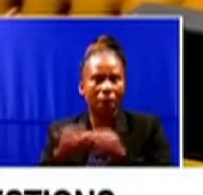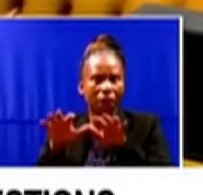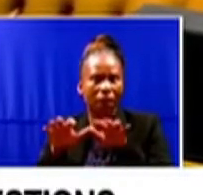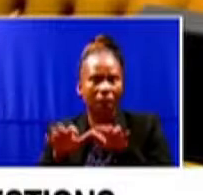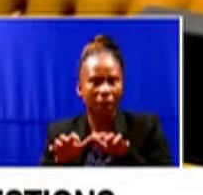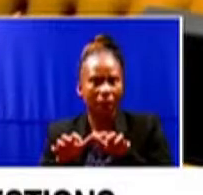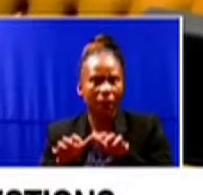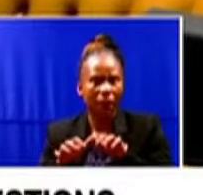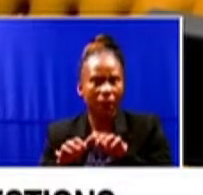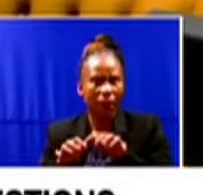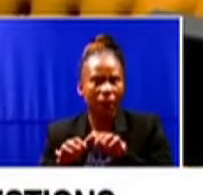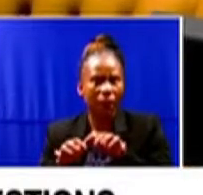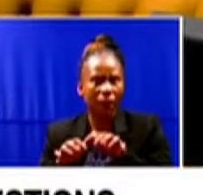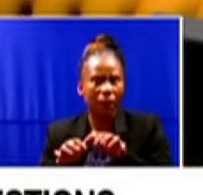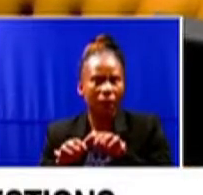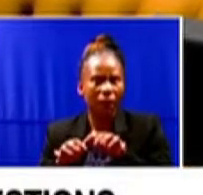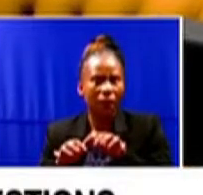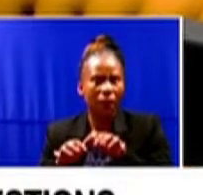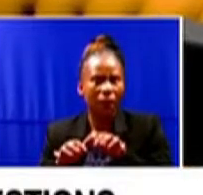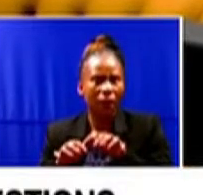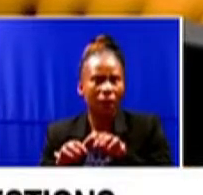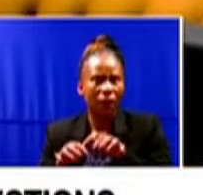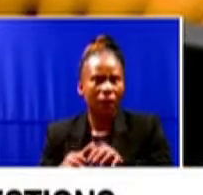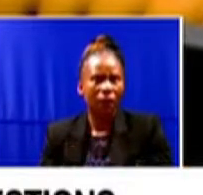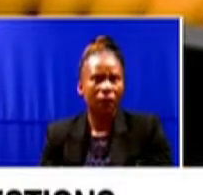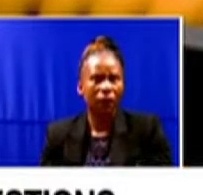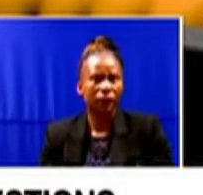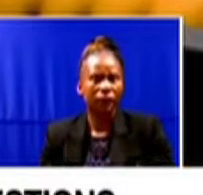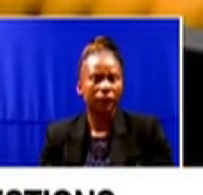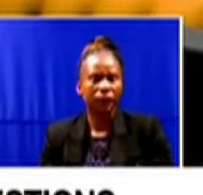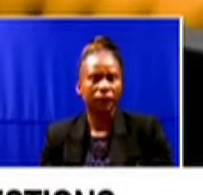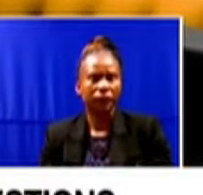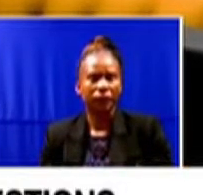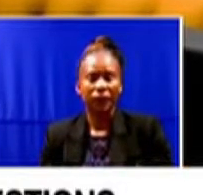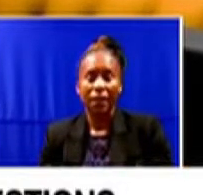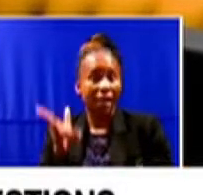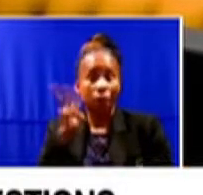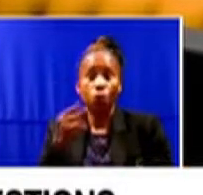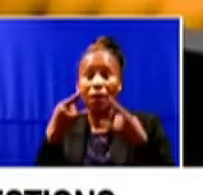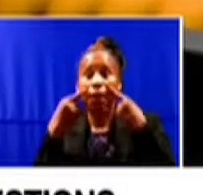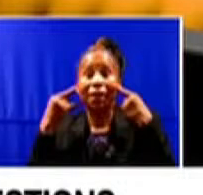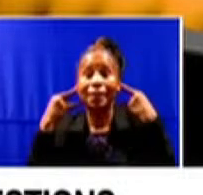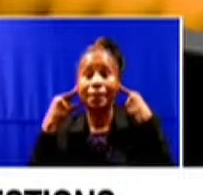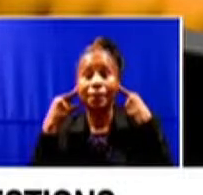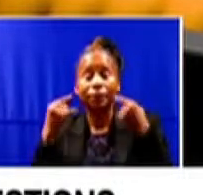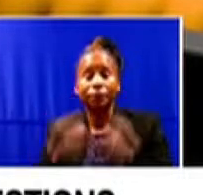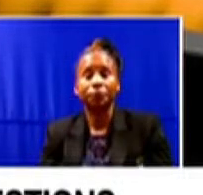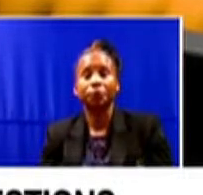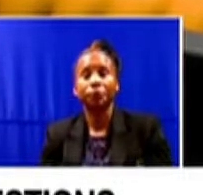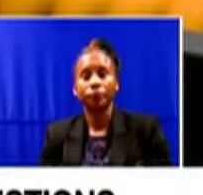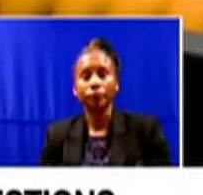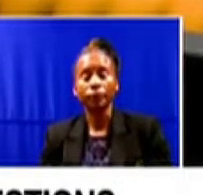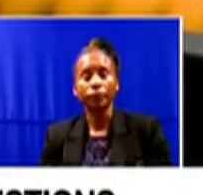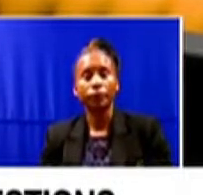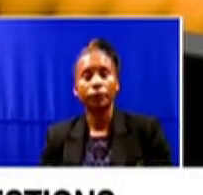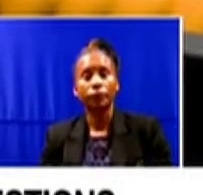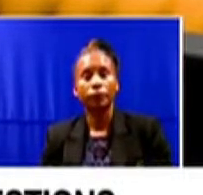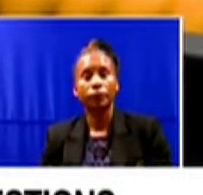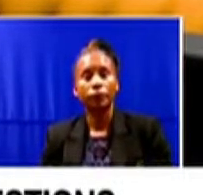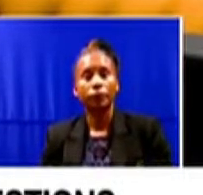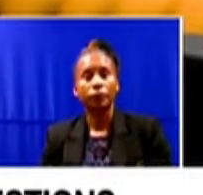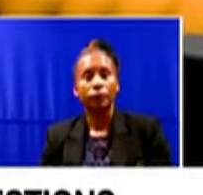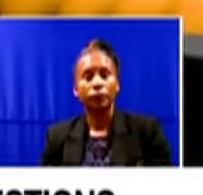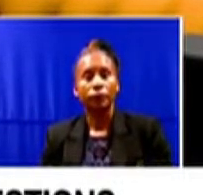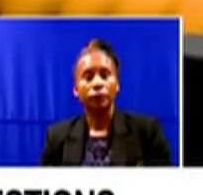party, that party must formally write to the office of the Speaker withdrawing that member. There is no letter from the